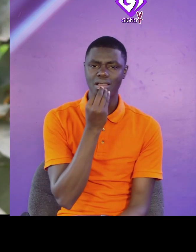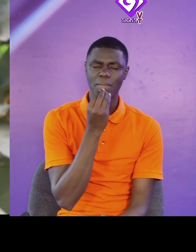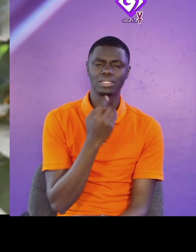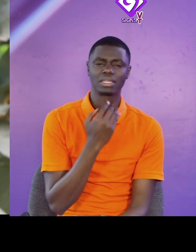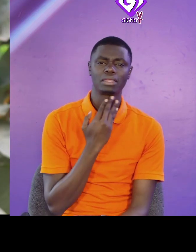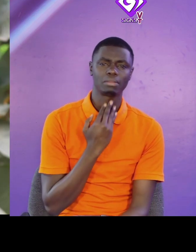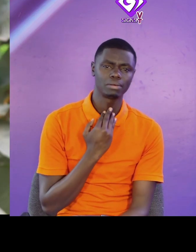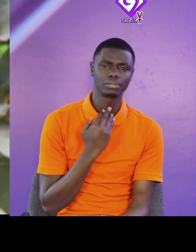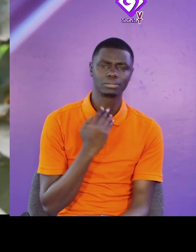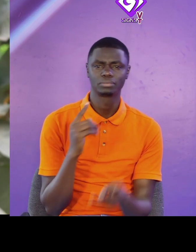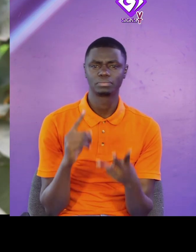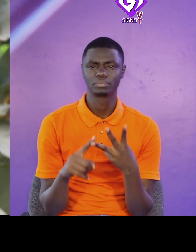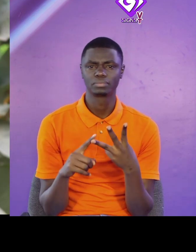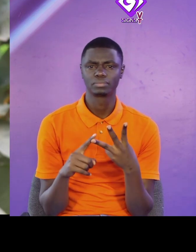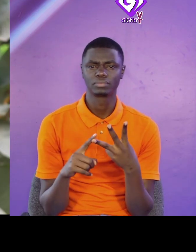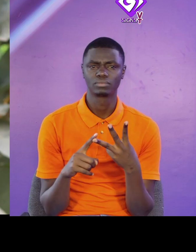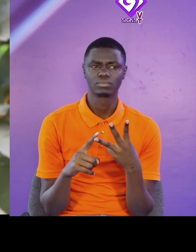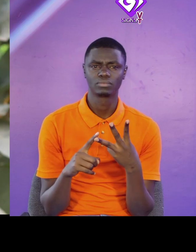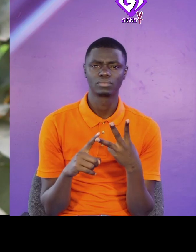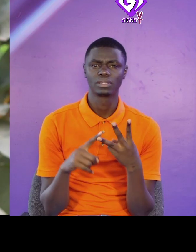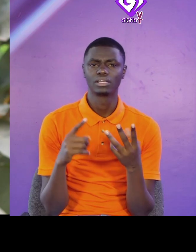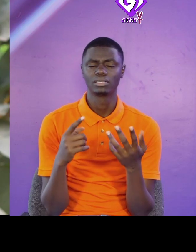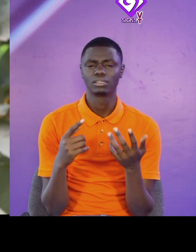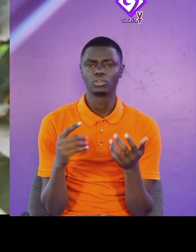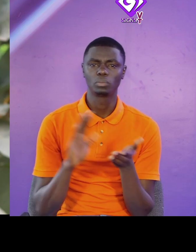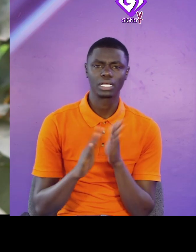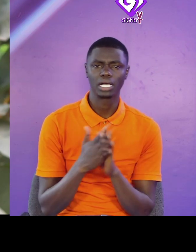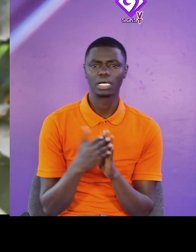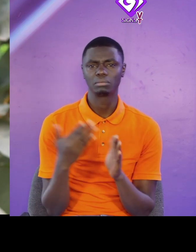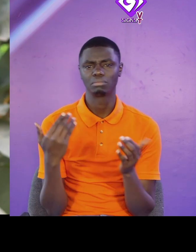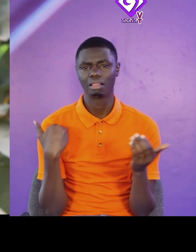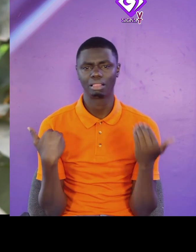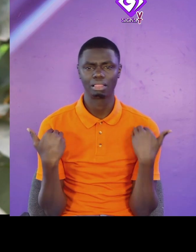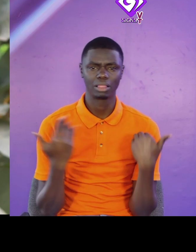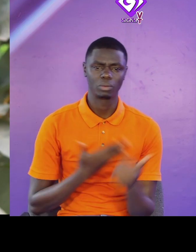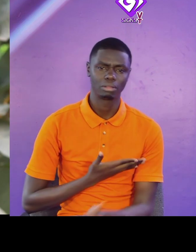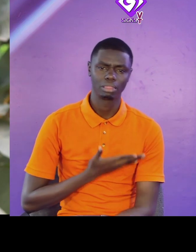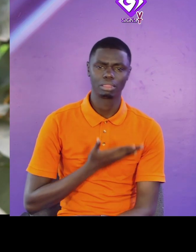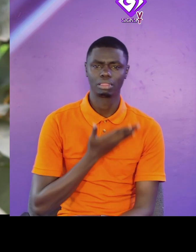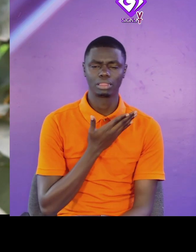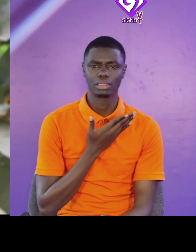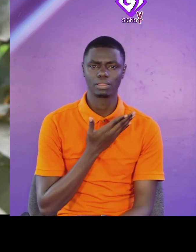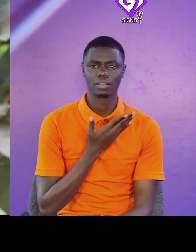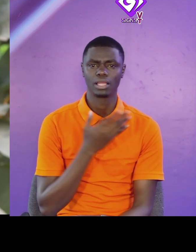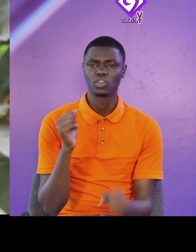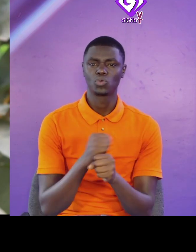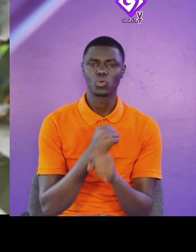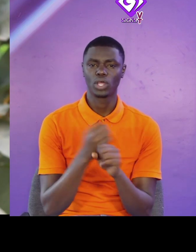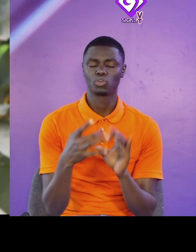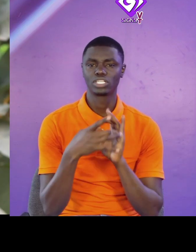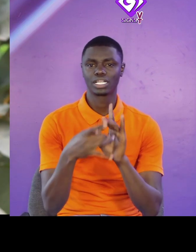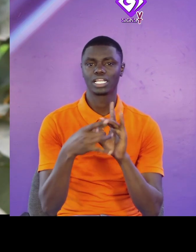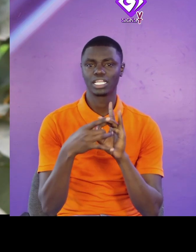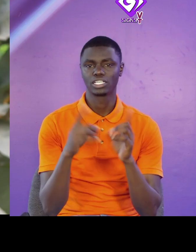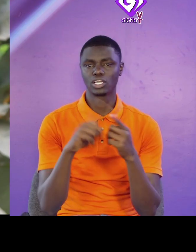You're quick to become irritable and not relate to others in a very productive